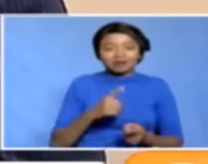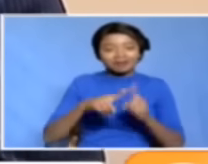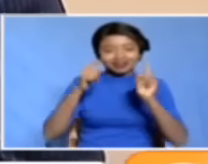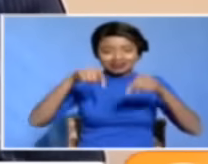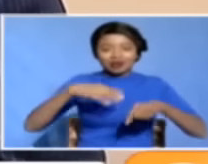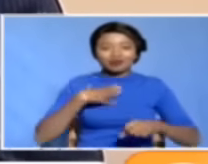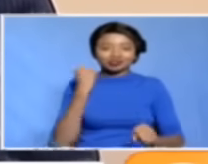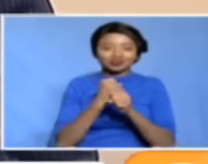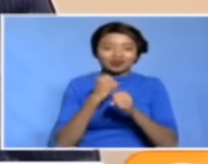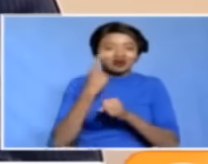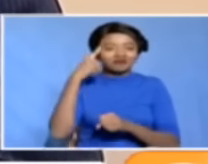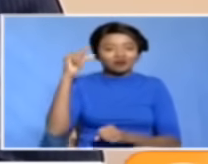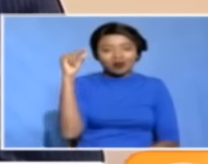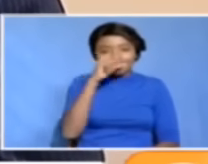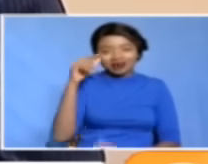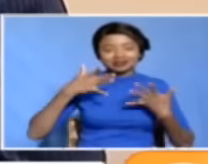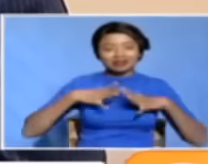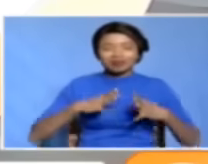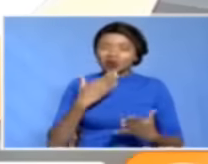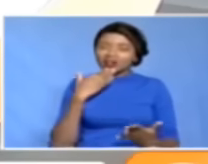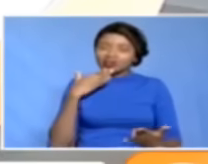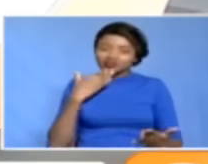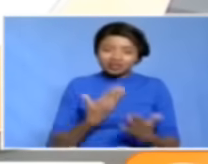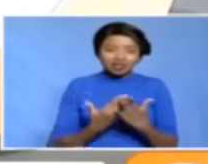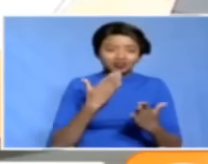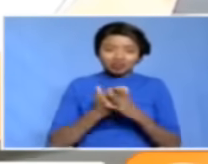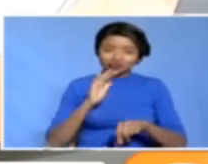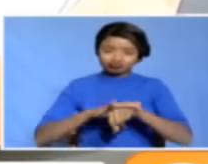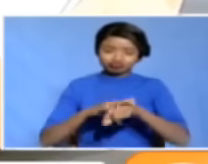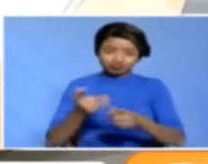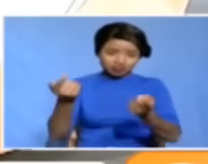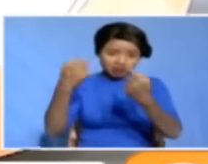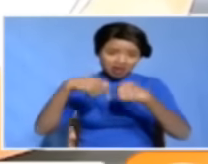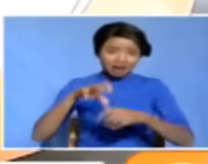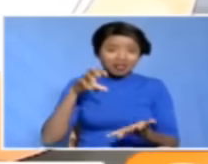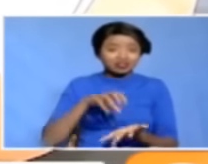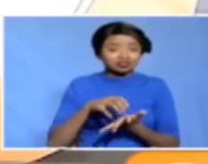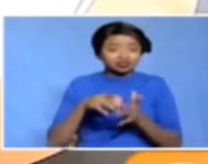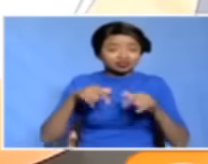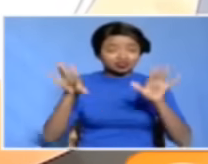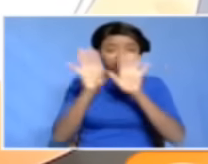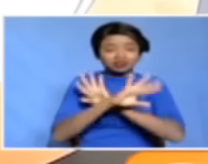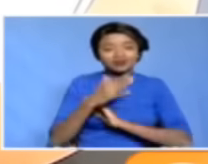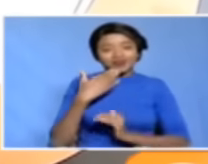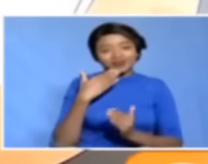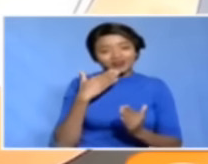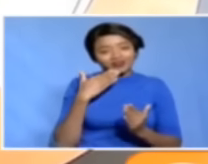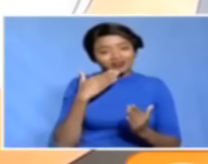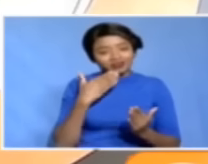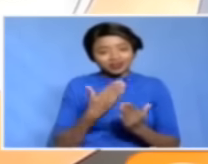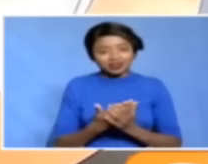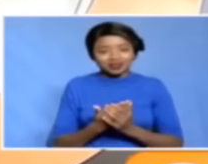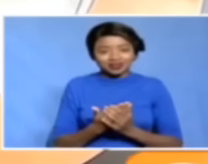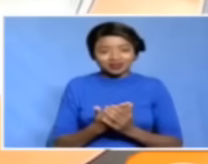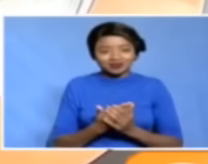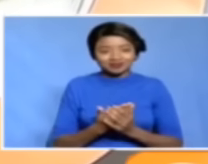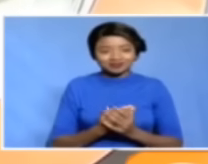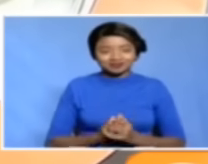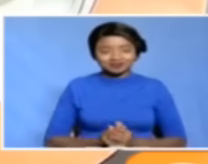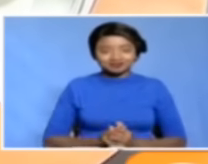of Garissa Township. It's great to have you in studio tonight. Thank you so much for making time for us, Honorable Aden Duale. Thank you,